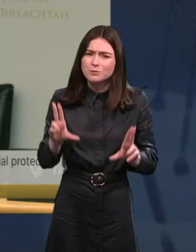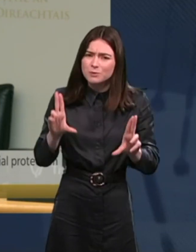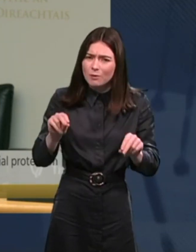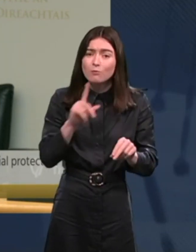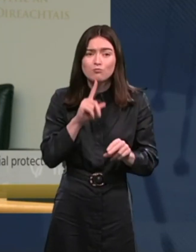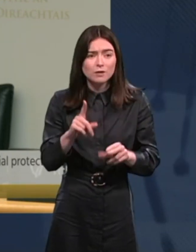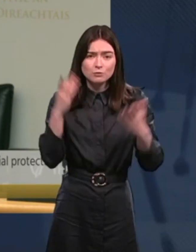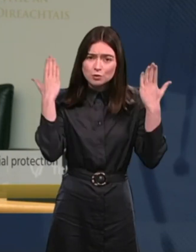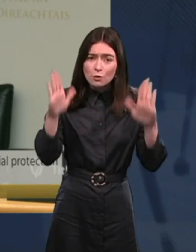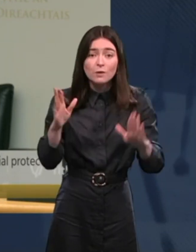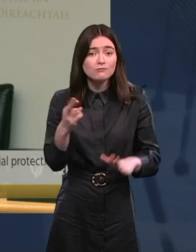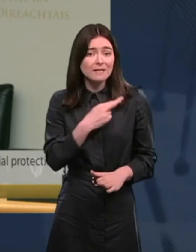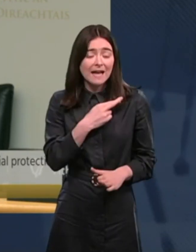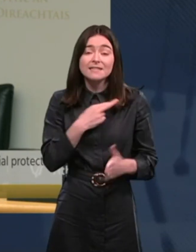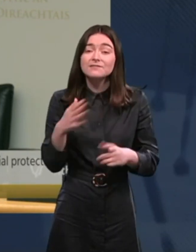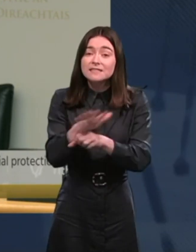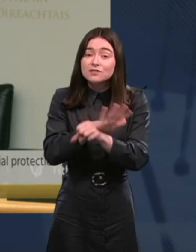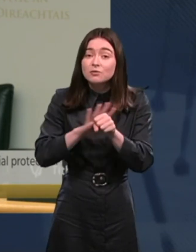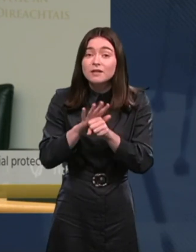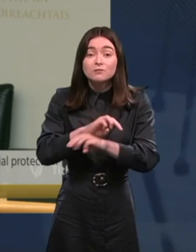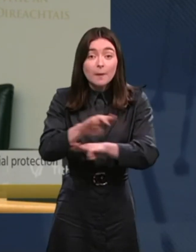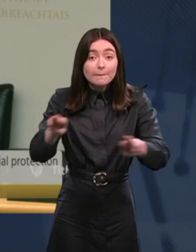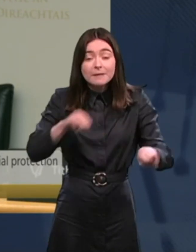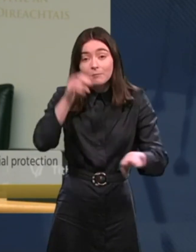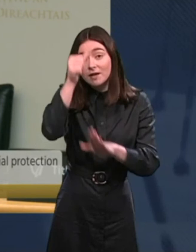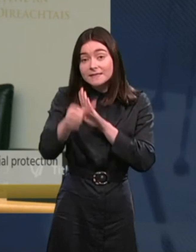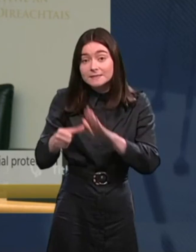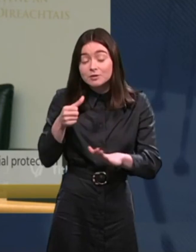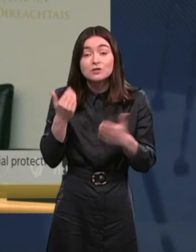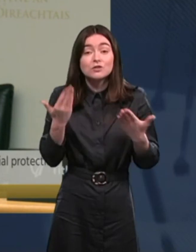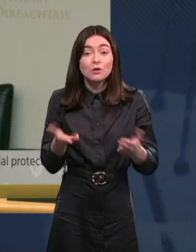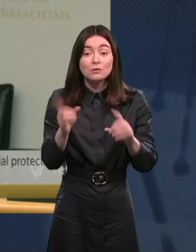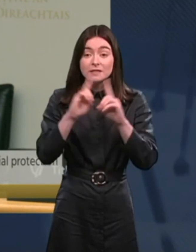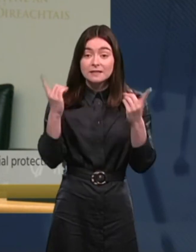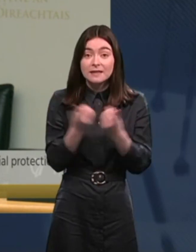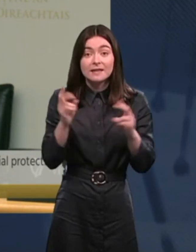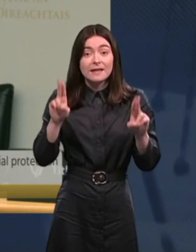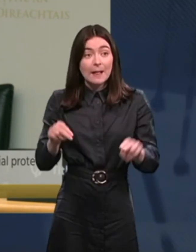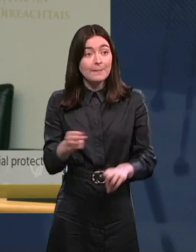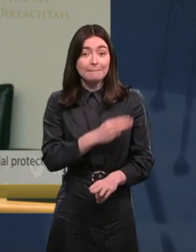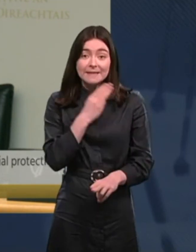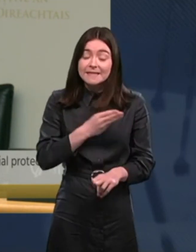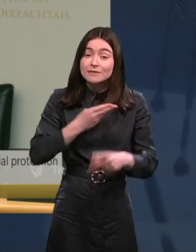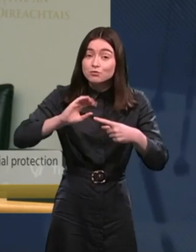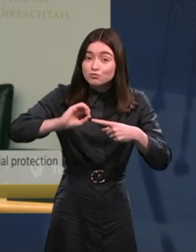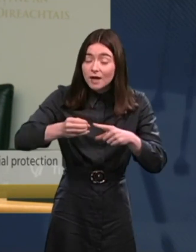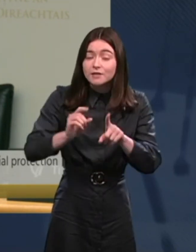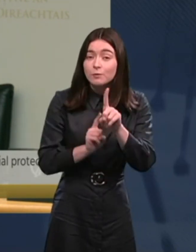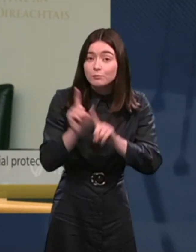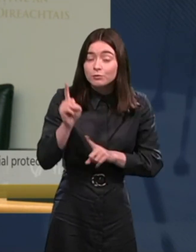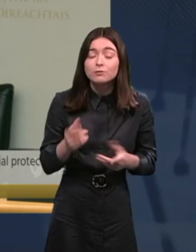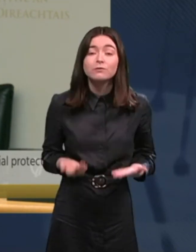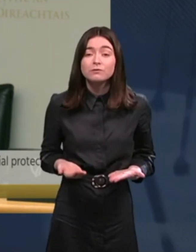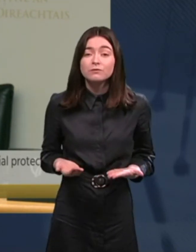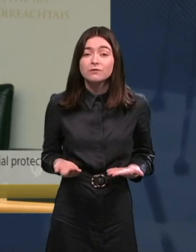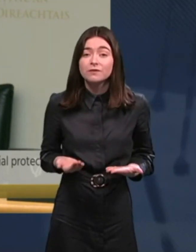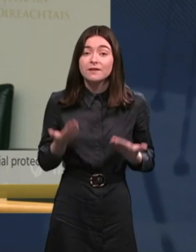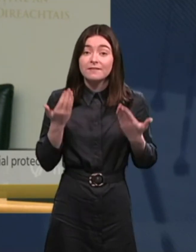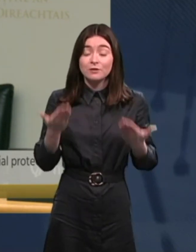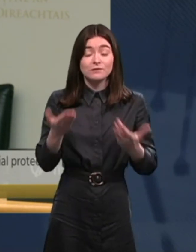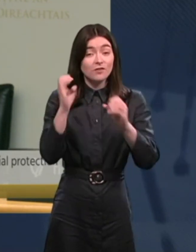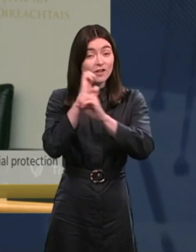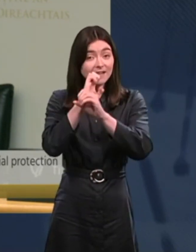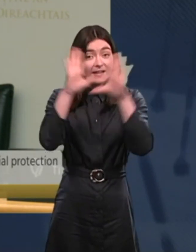reality of the situation, what people are experiencing on the ground, so the department can please try and work to improve that. There is a blatant